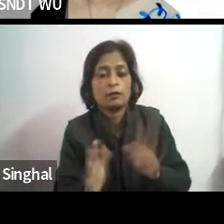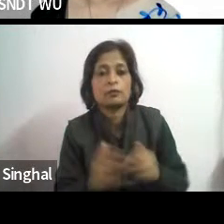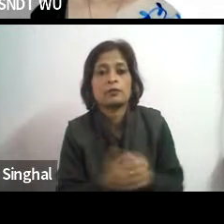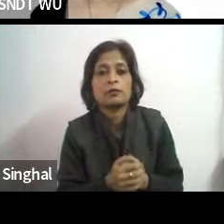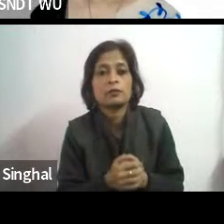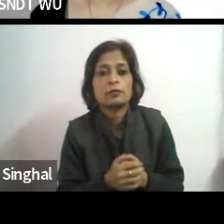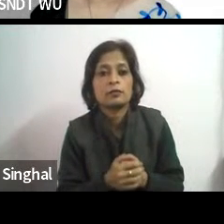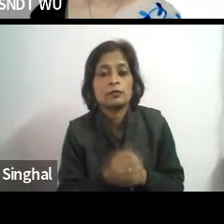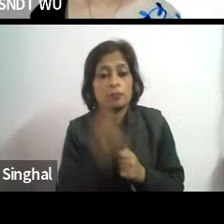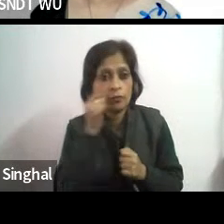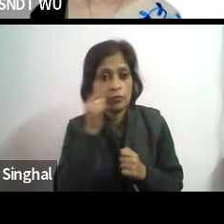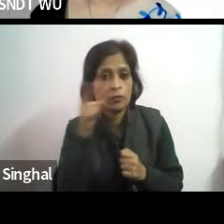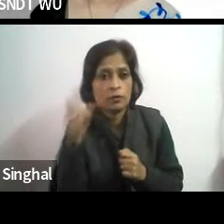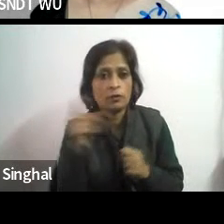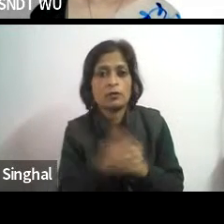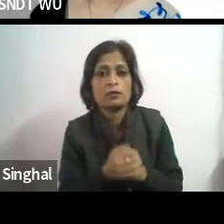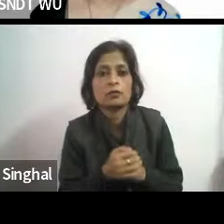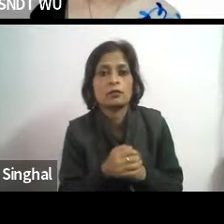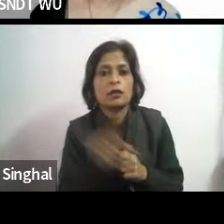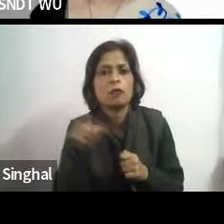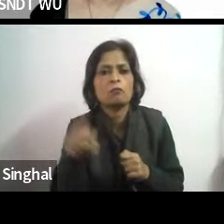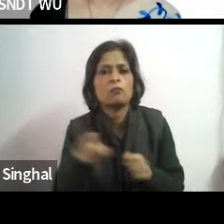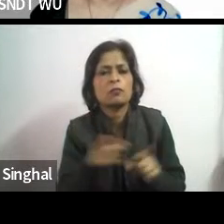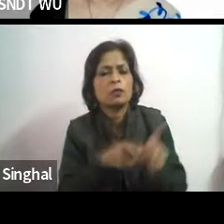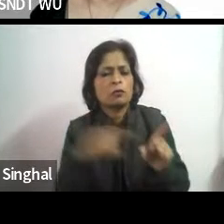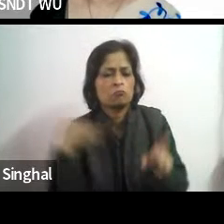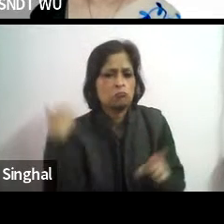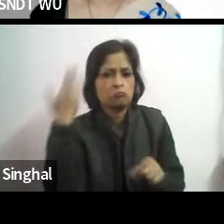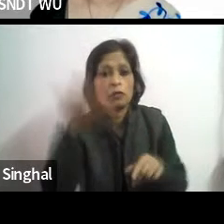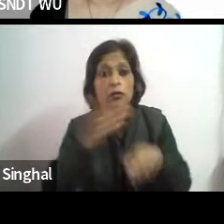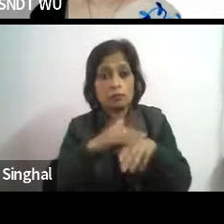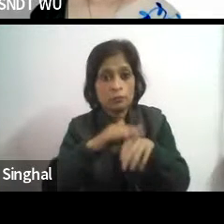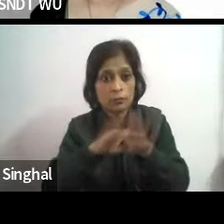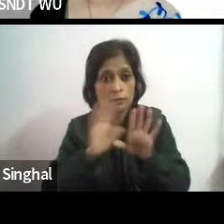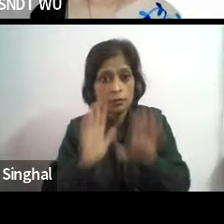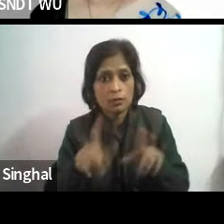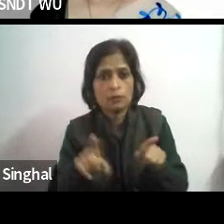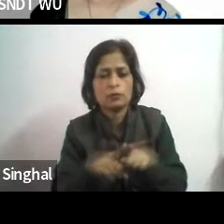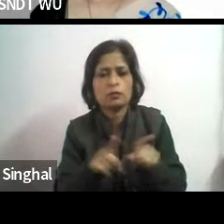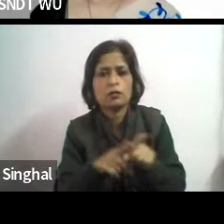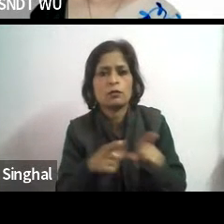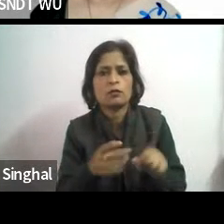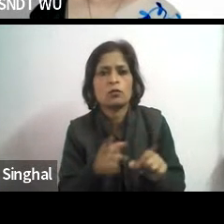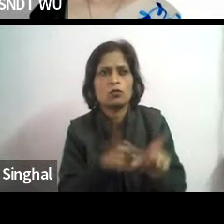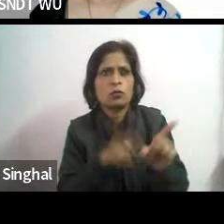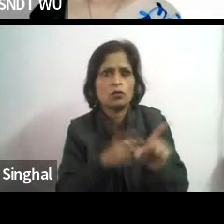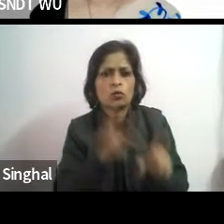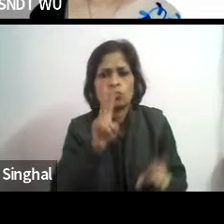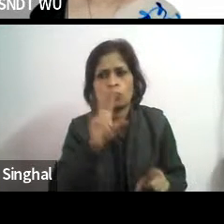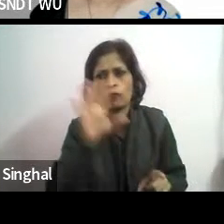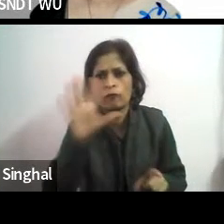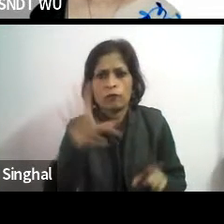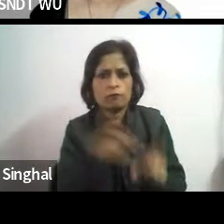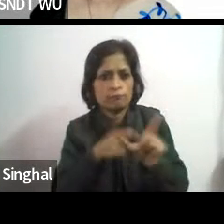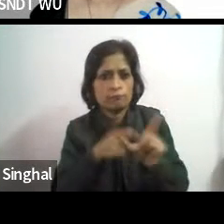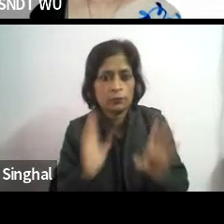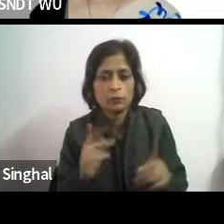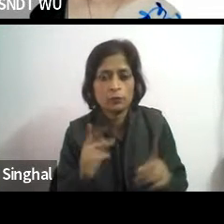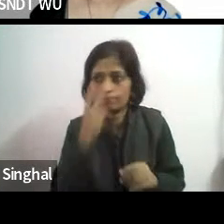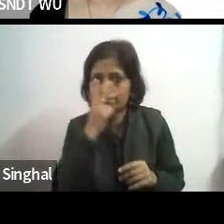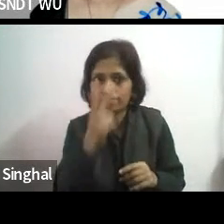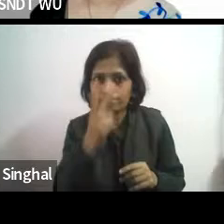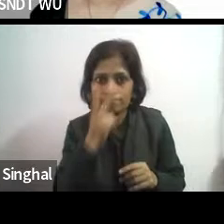has been in the sector for so many years, and for the last 23-25 years we have witnessed